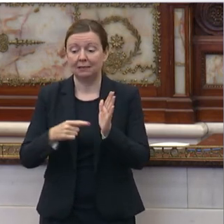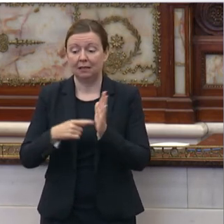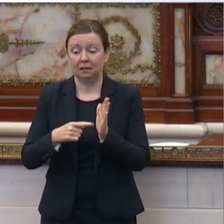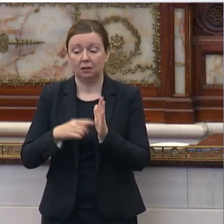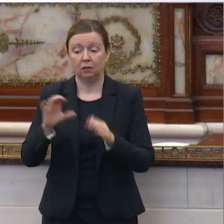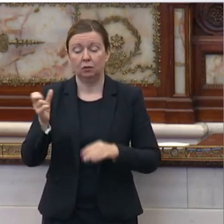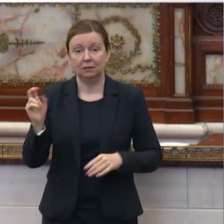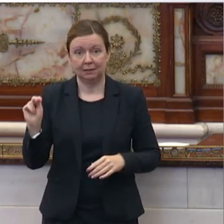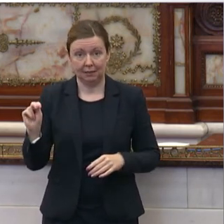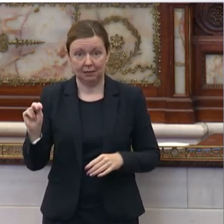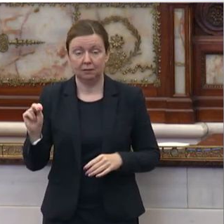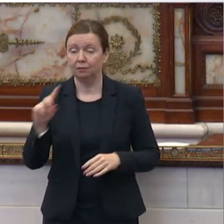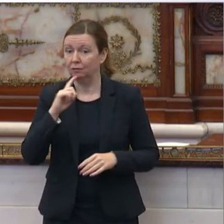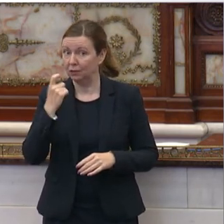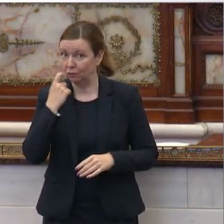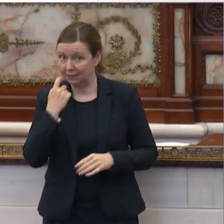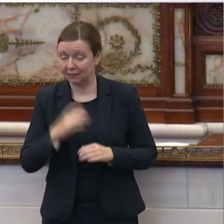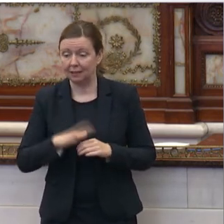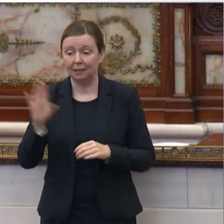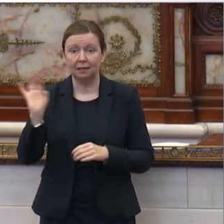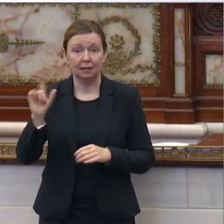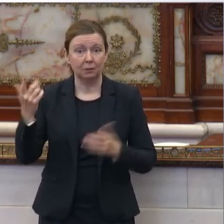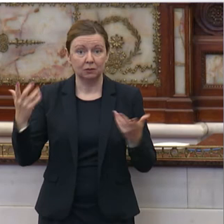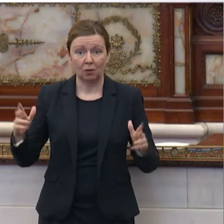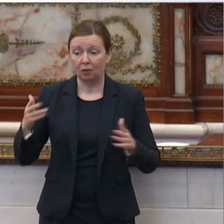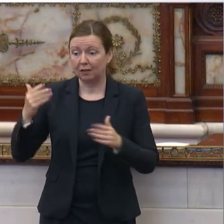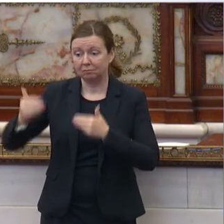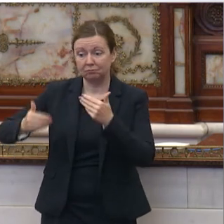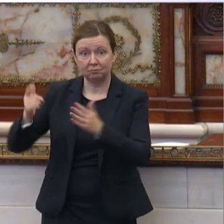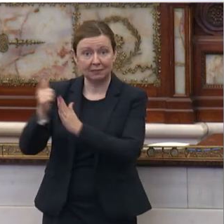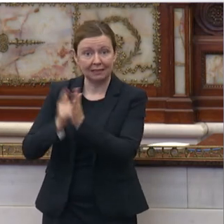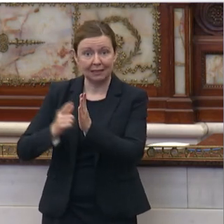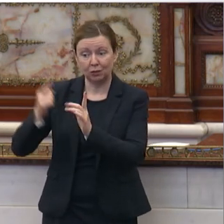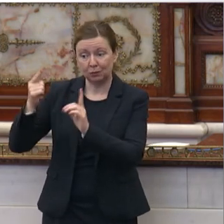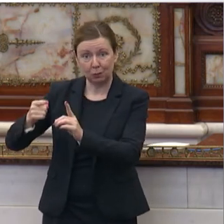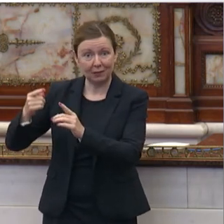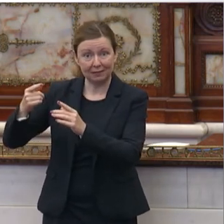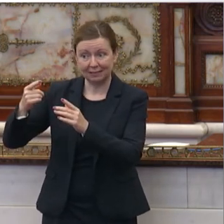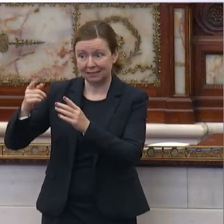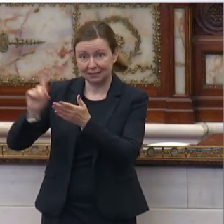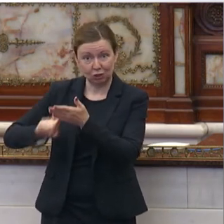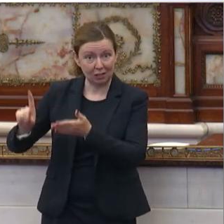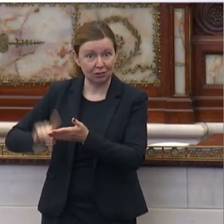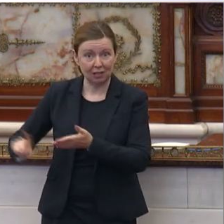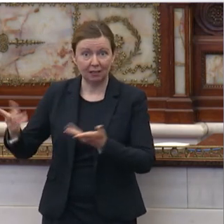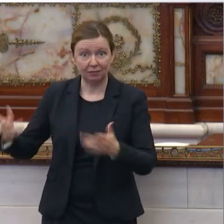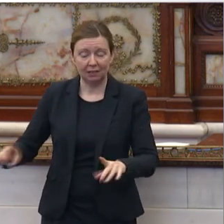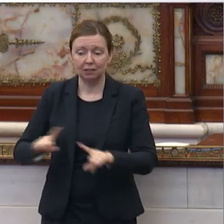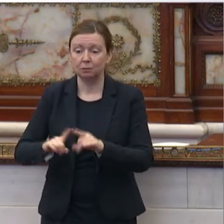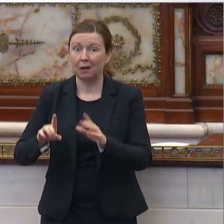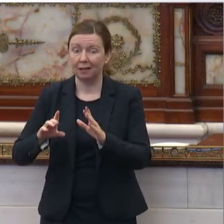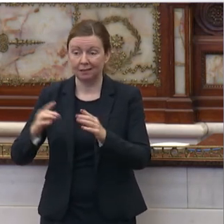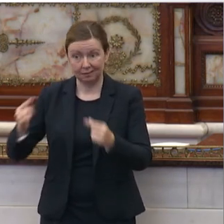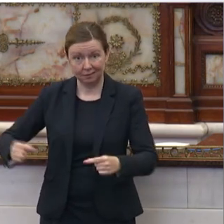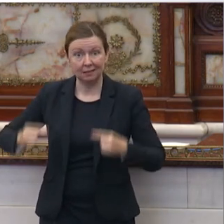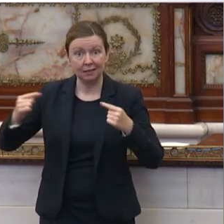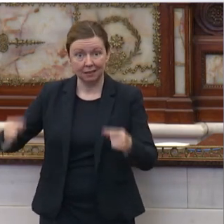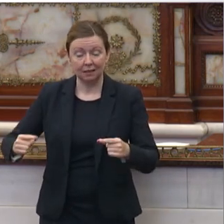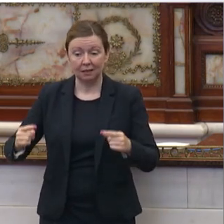very recently. Their bills have already gone through the legal checkpoints to be introduced. But they have an uphill battle in a